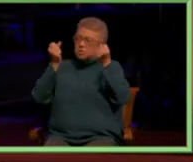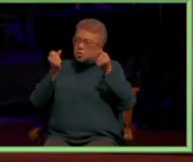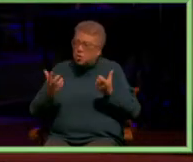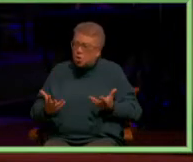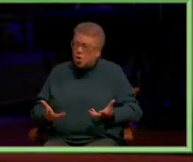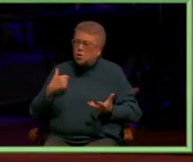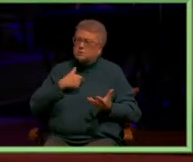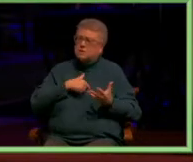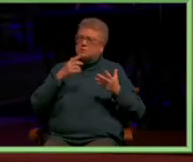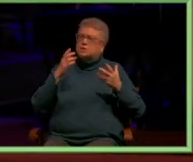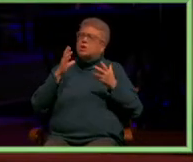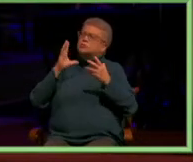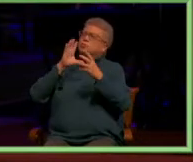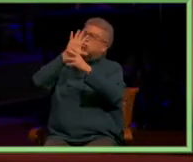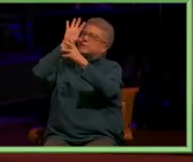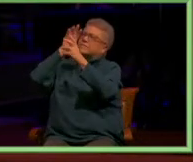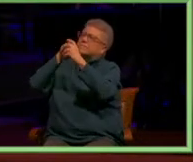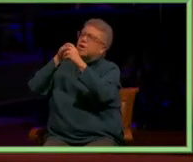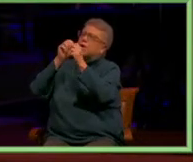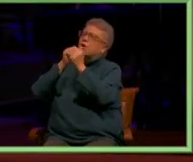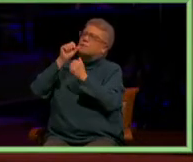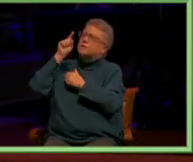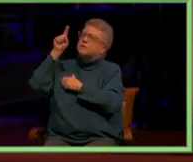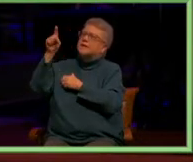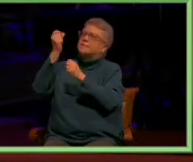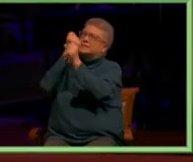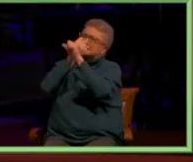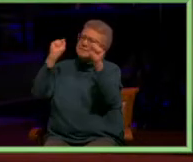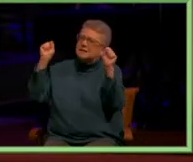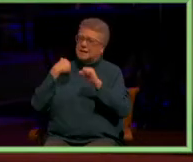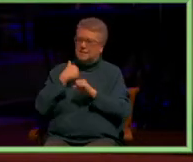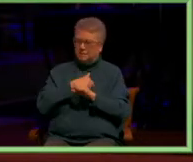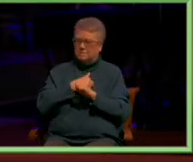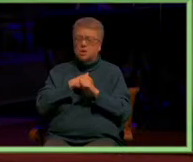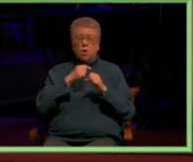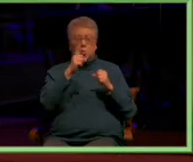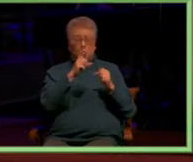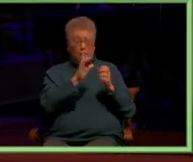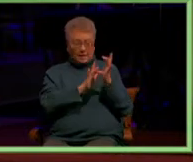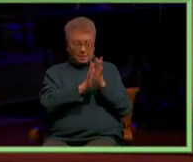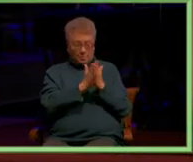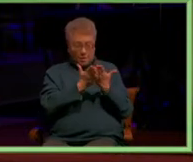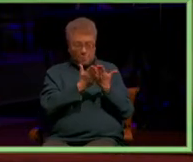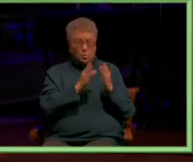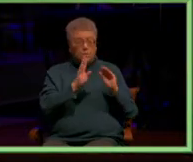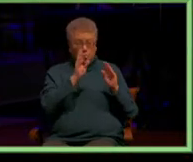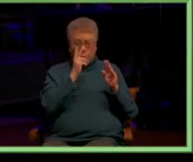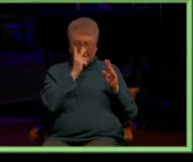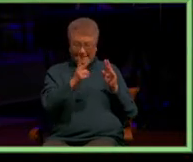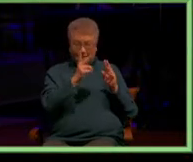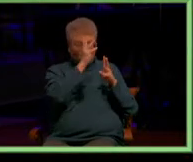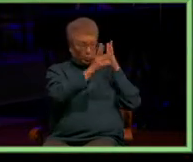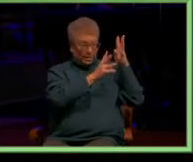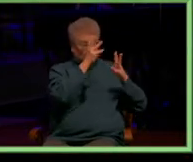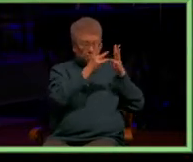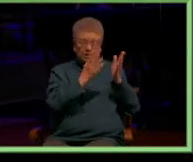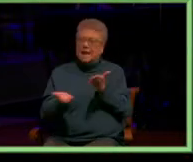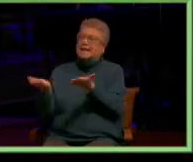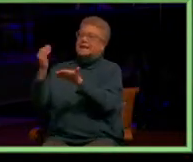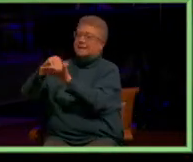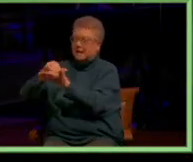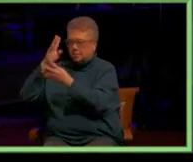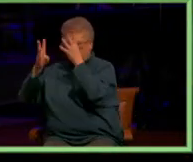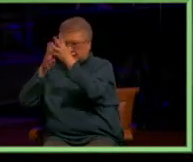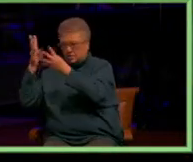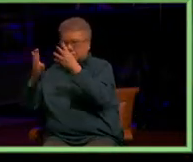he's ransomed this, how he's made it. One of the themes that we find in Scripture is creation and recreation. That God has created